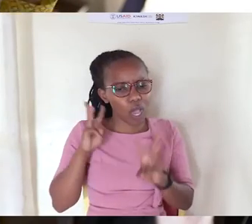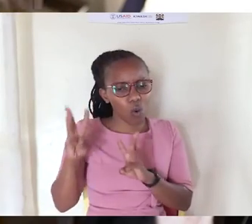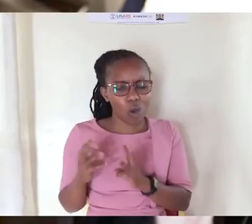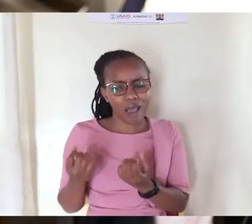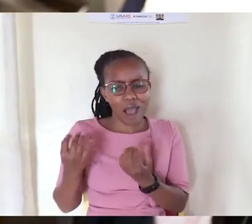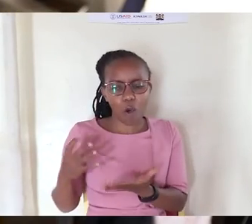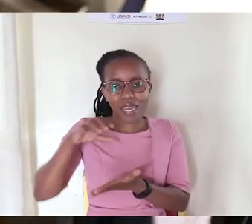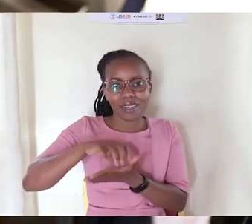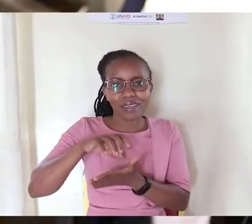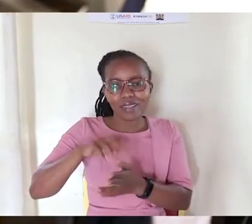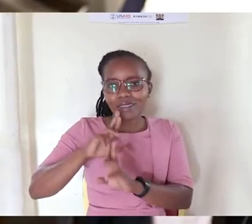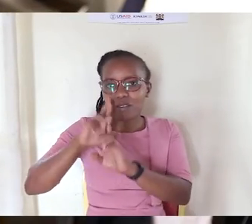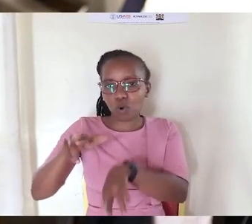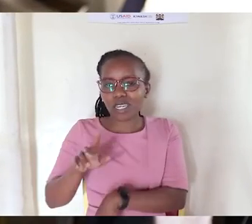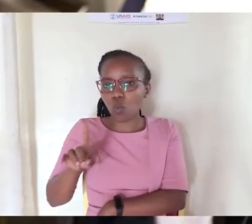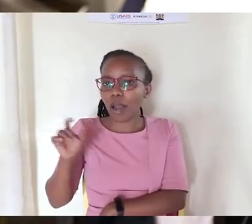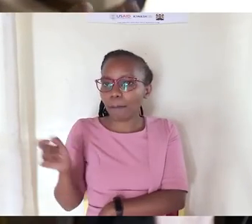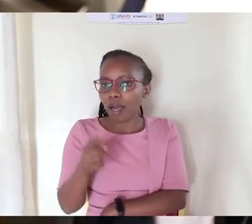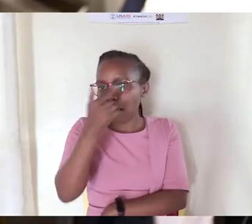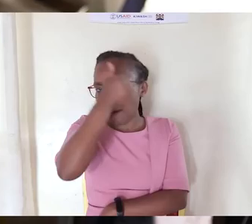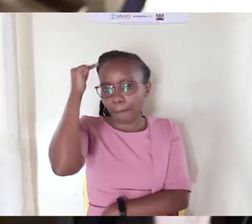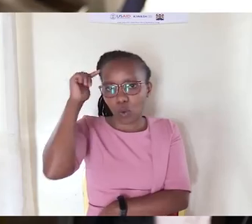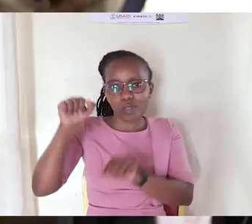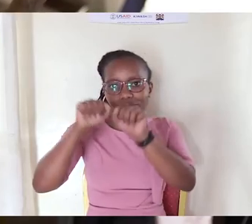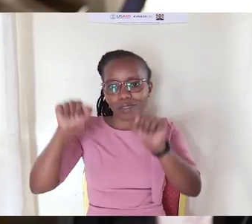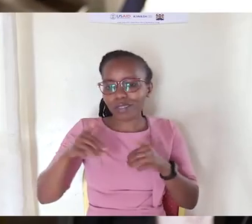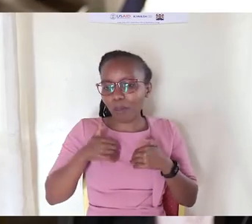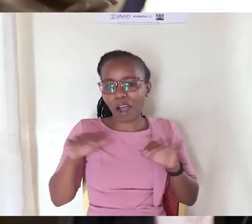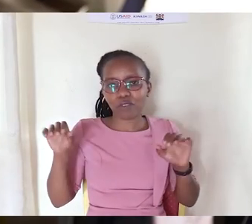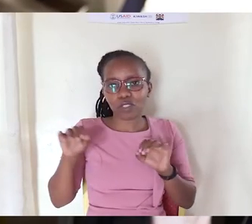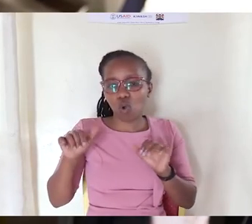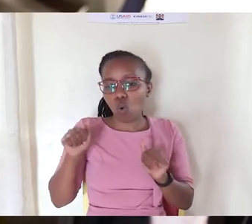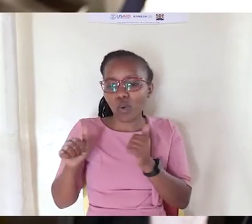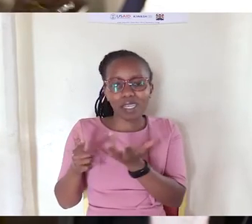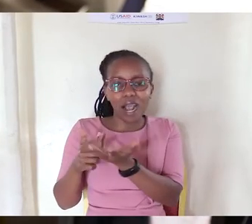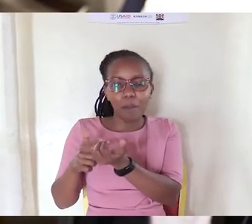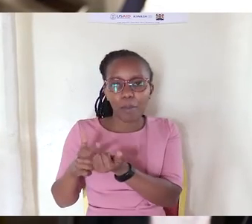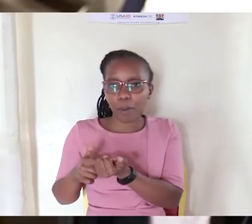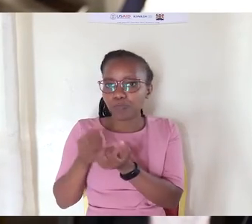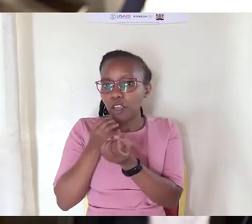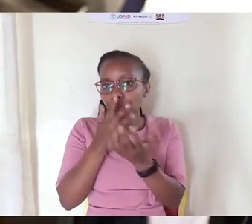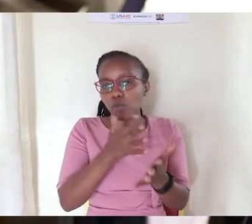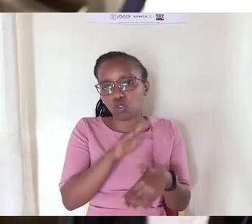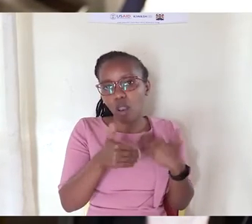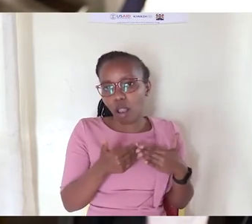month have we reported because we don't have a system that actually captures the information.